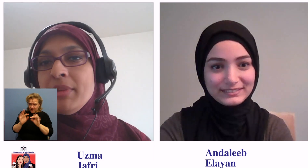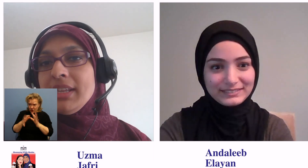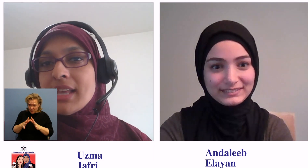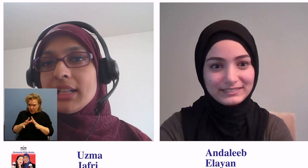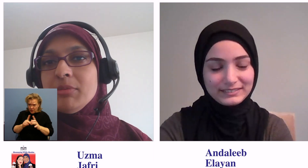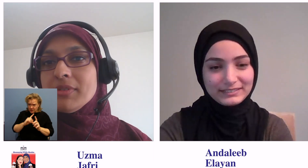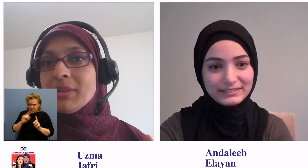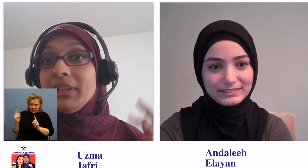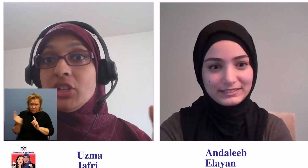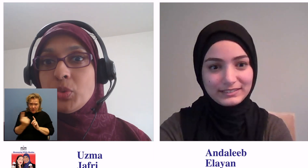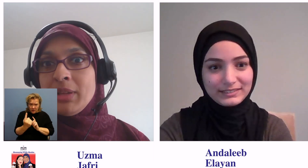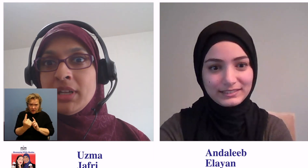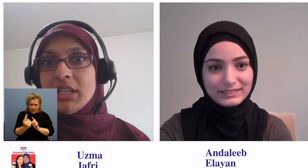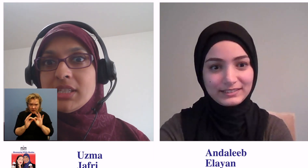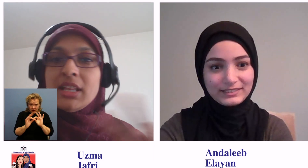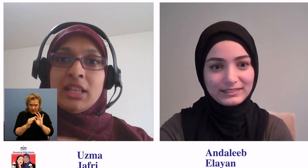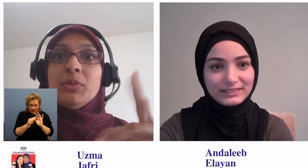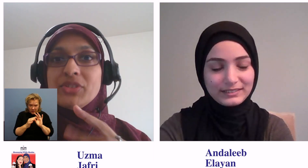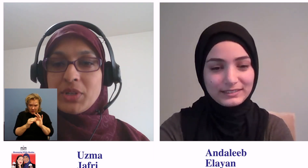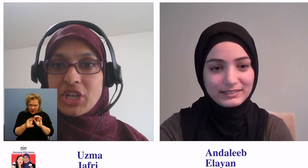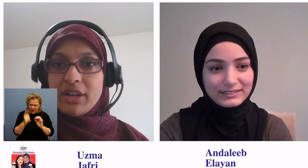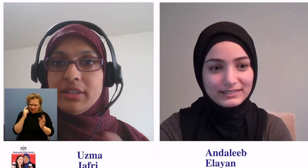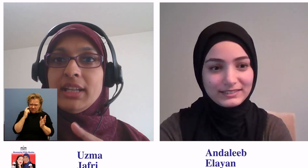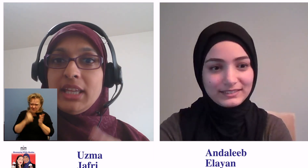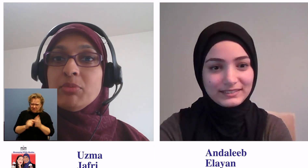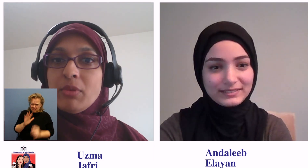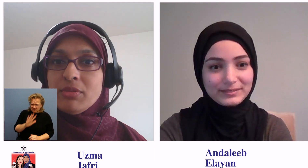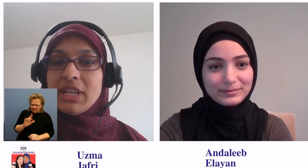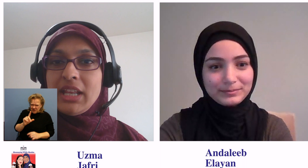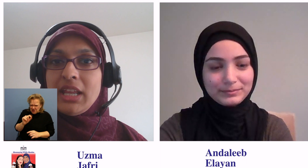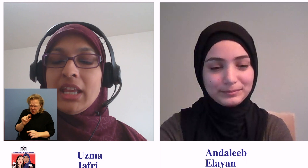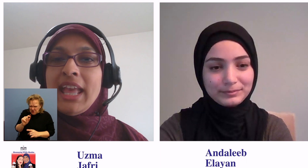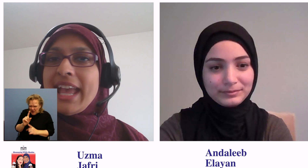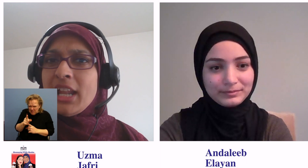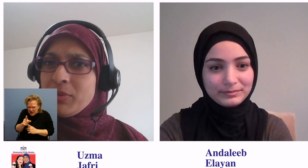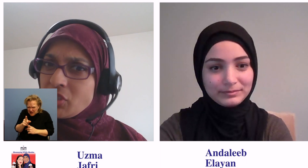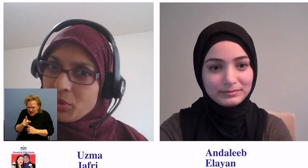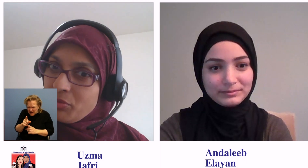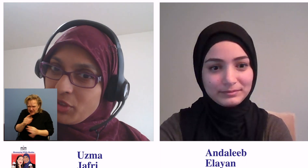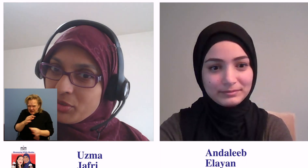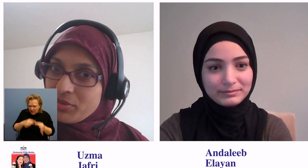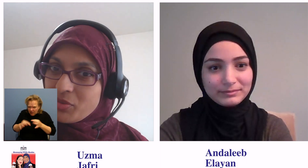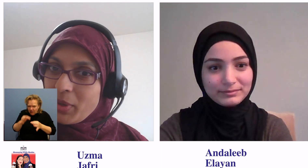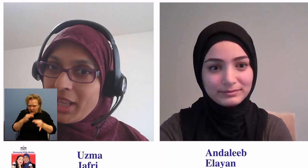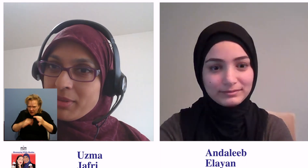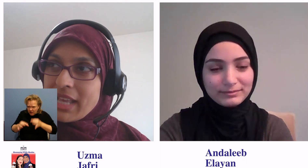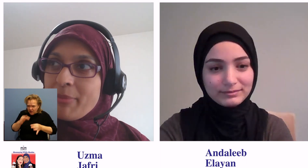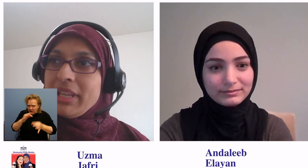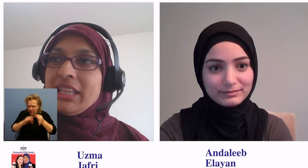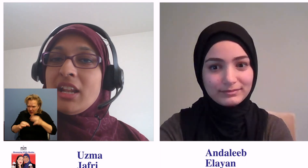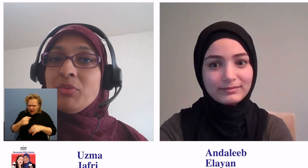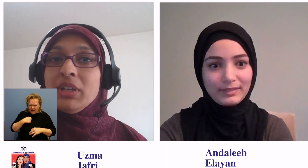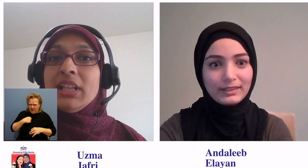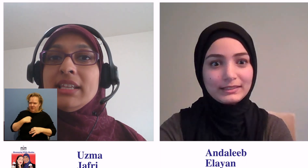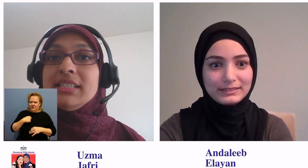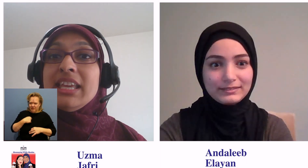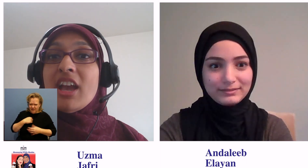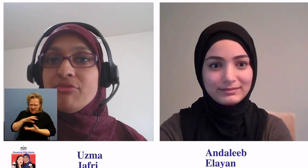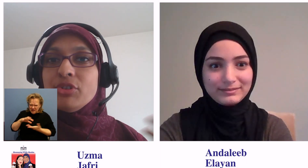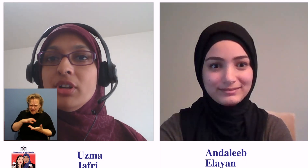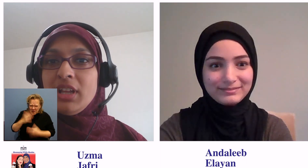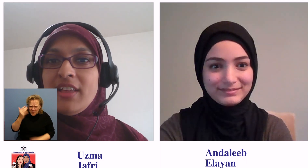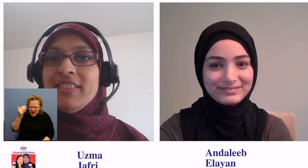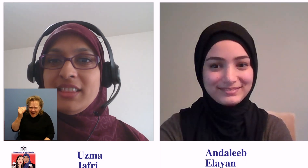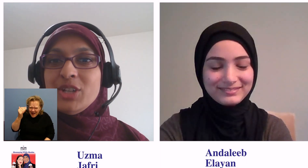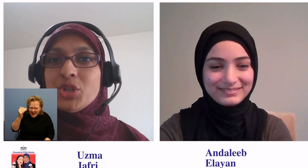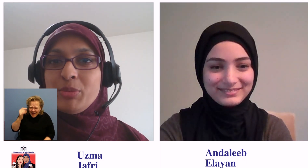didn't time it exactly. But it was something like 20 minutes. And then they would switch out and keep rotating. And I was so confused why that was happening. And then I realized the